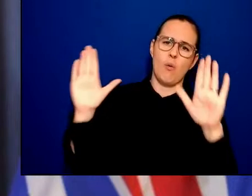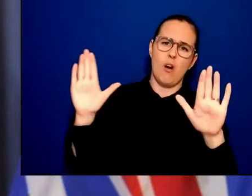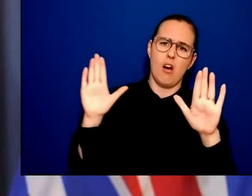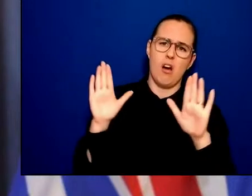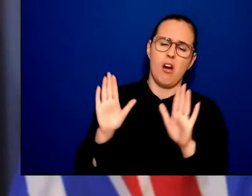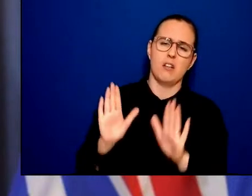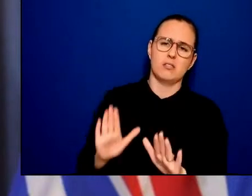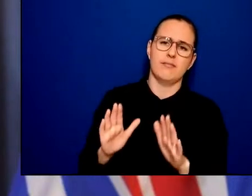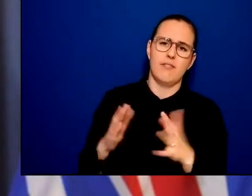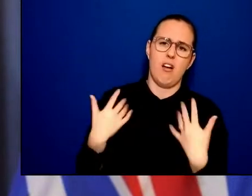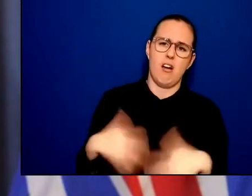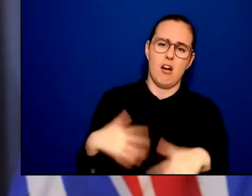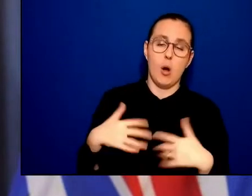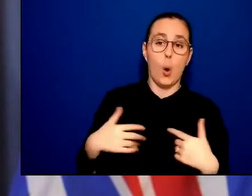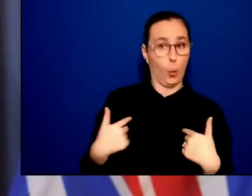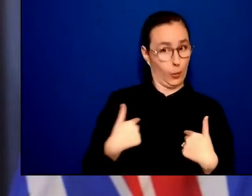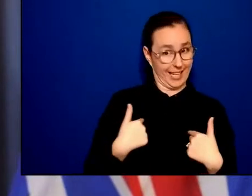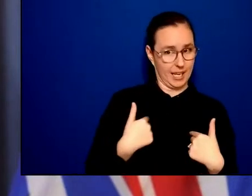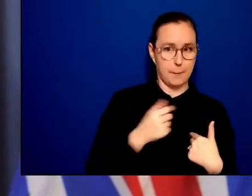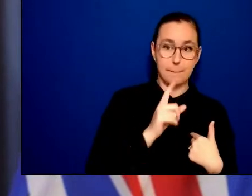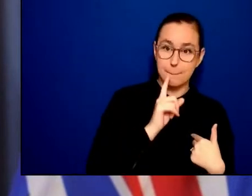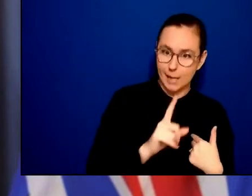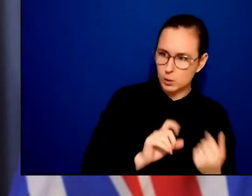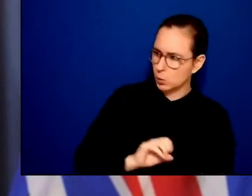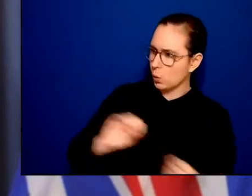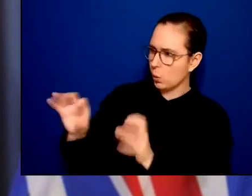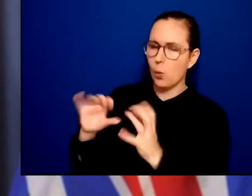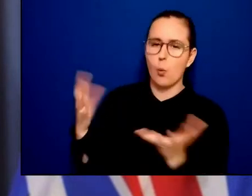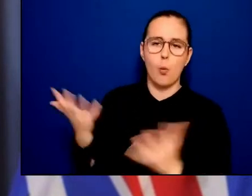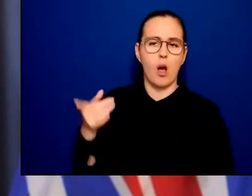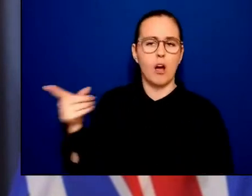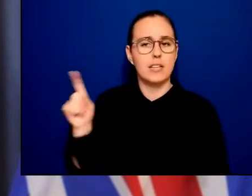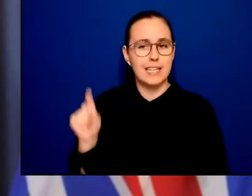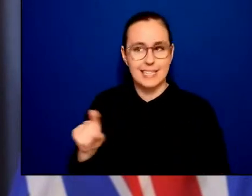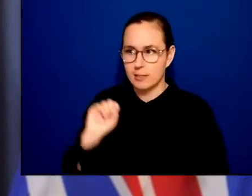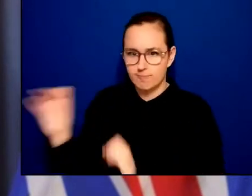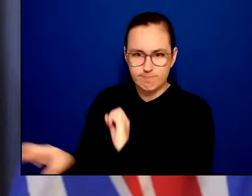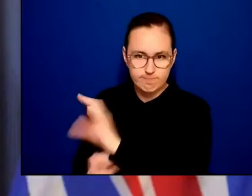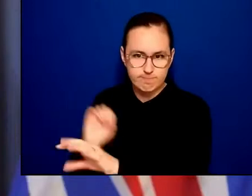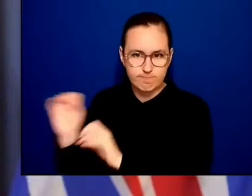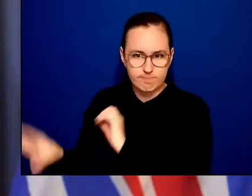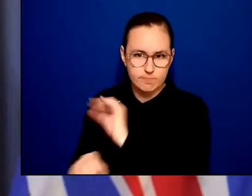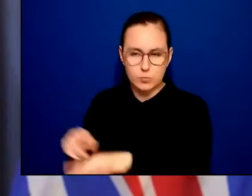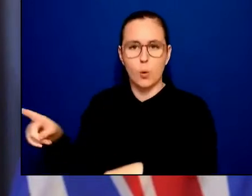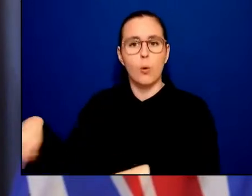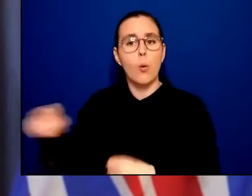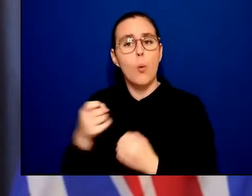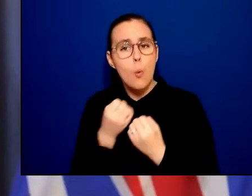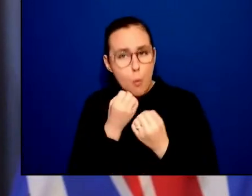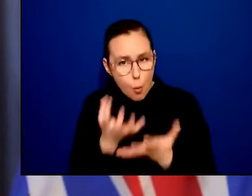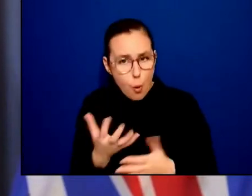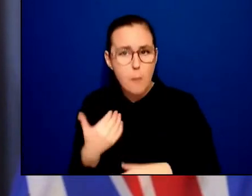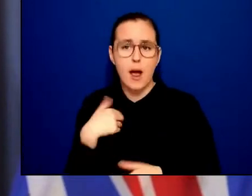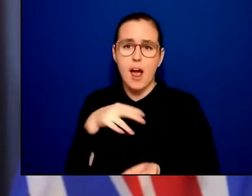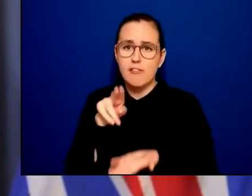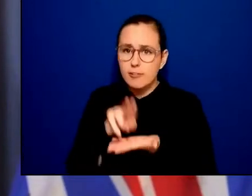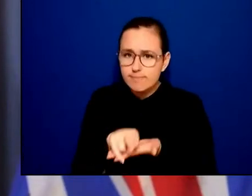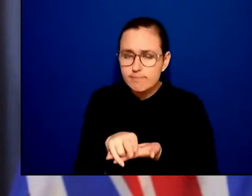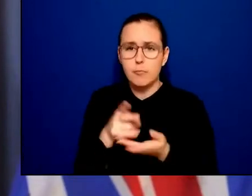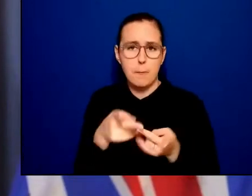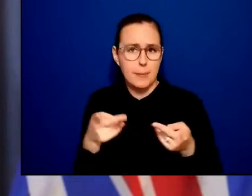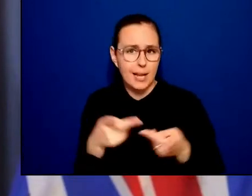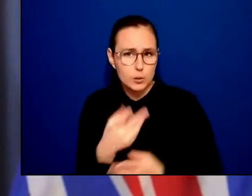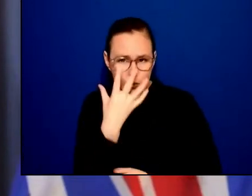have a place to sleep, they have food, and they have warmth and shelter. And obviously, the top priority in terms of getting that